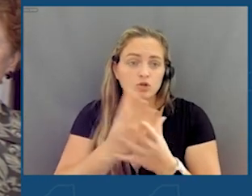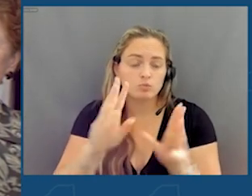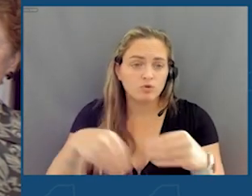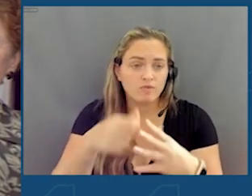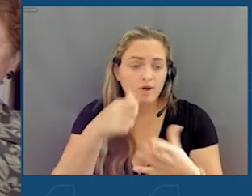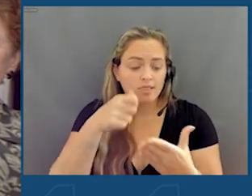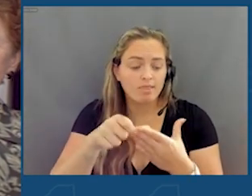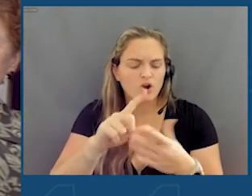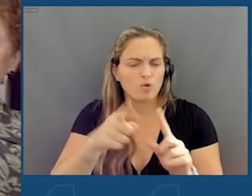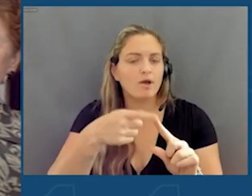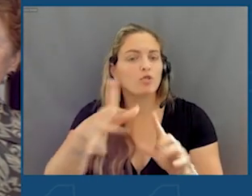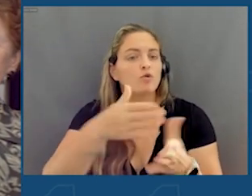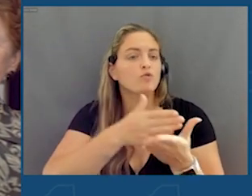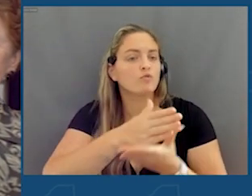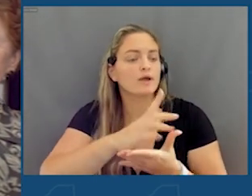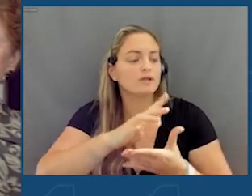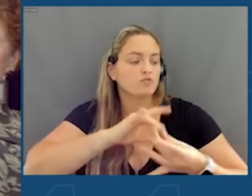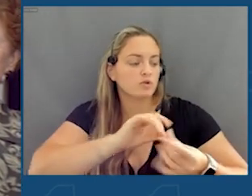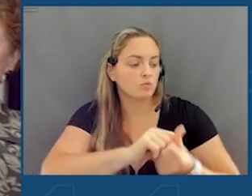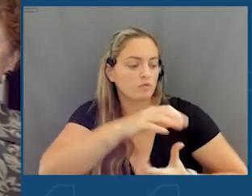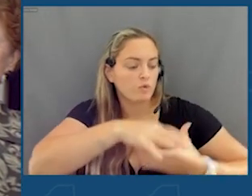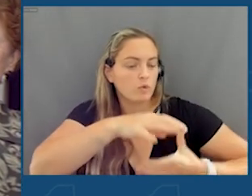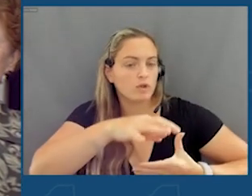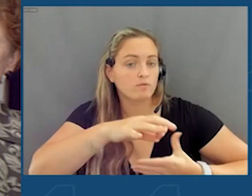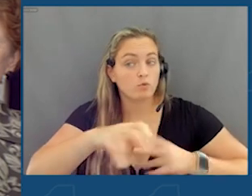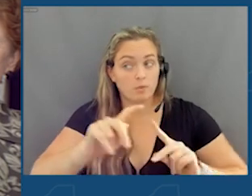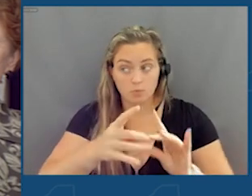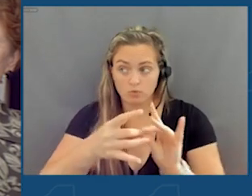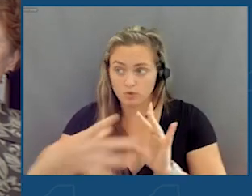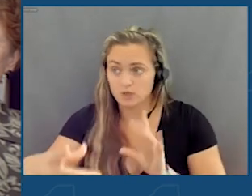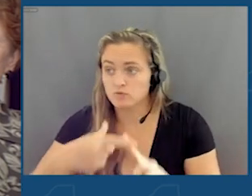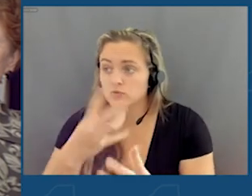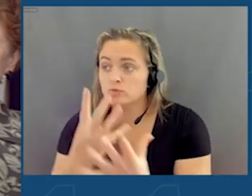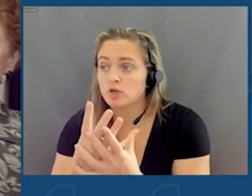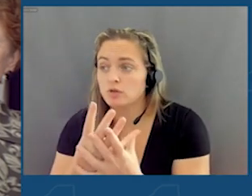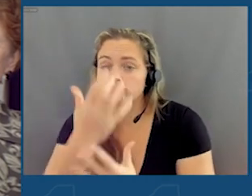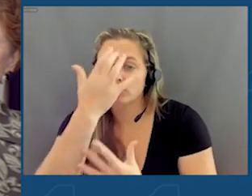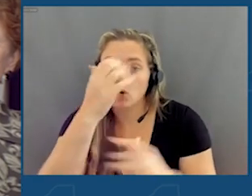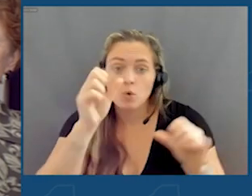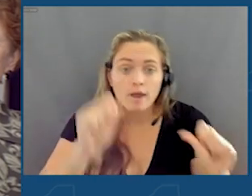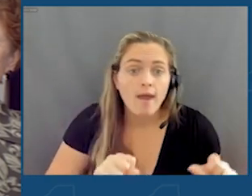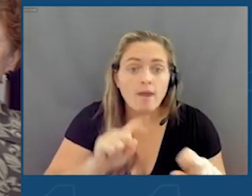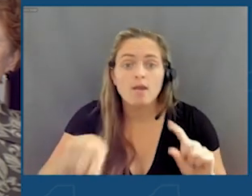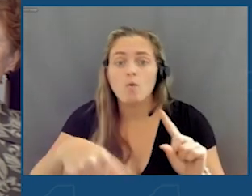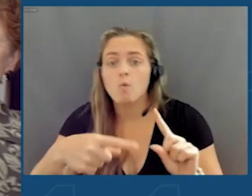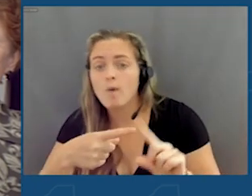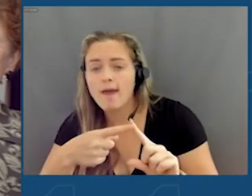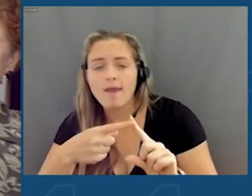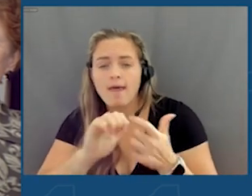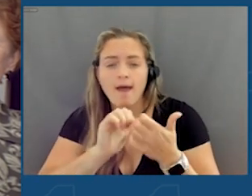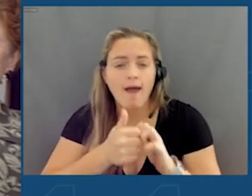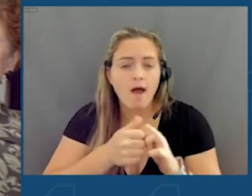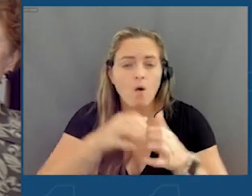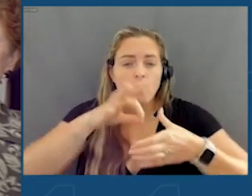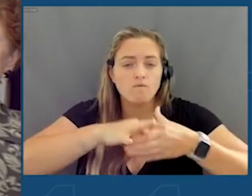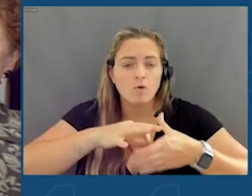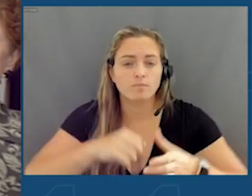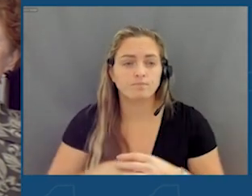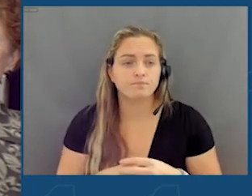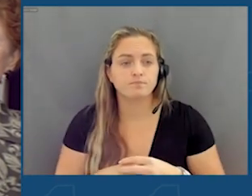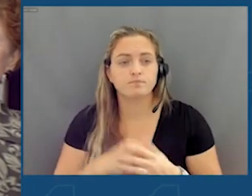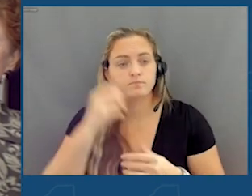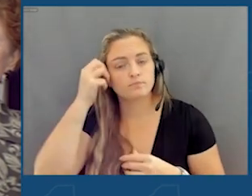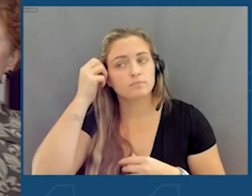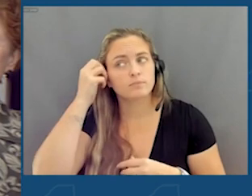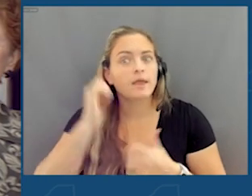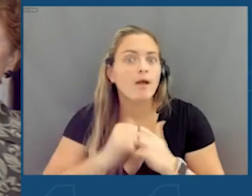voting rights to people being released so that they will know whether and when they are eligible to vote, how to register